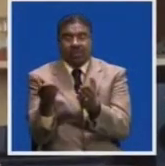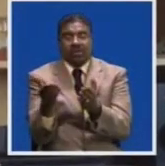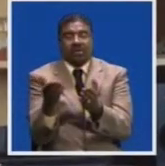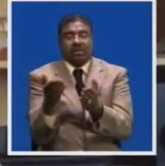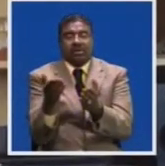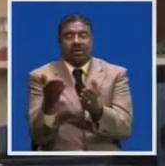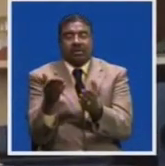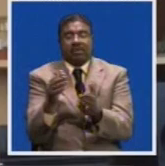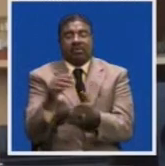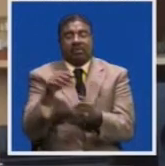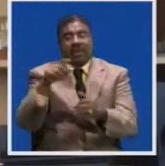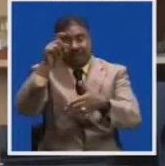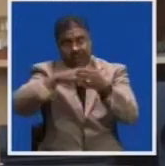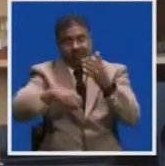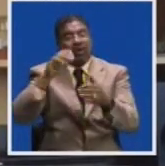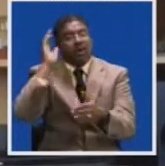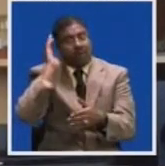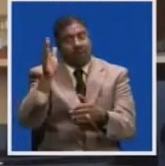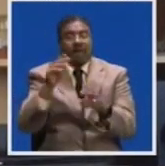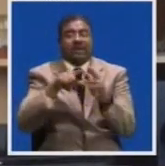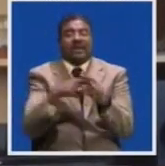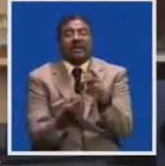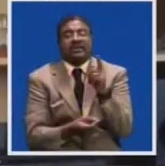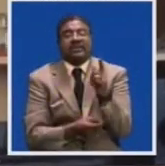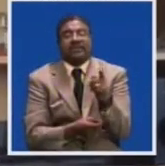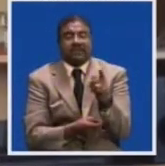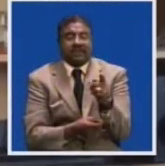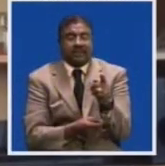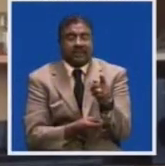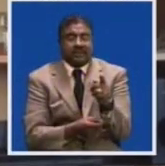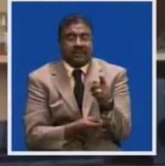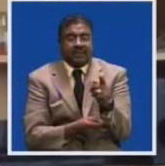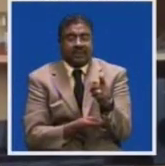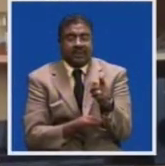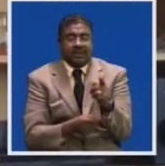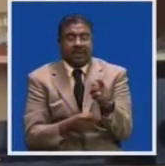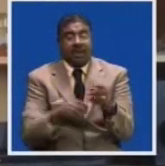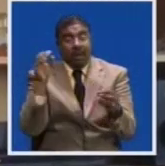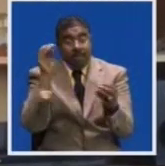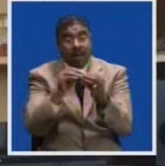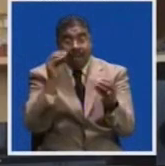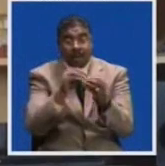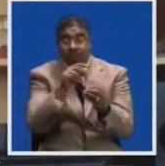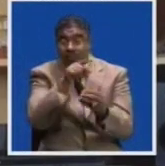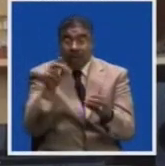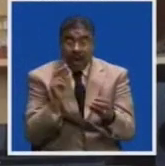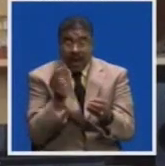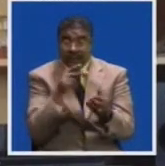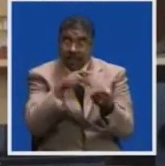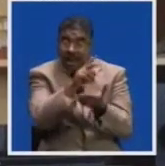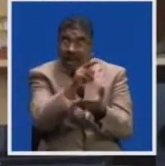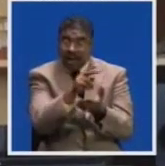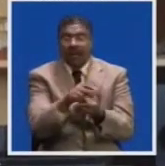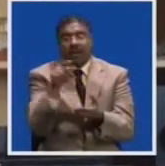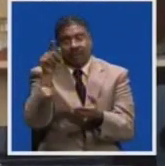the electricity charge. So meaning that whatever extra money we're going to pay, you will pass it